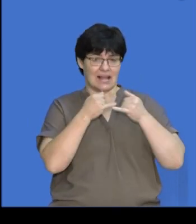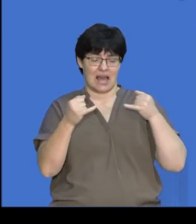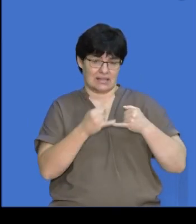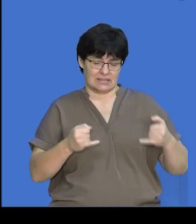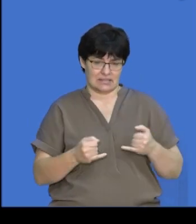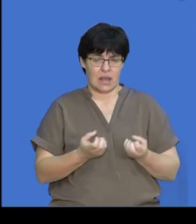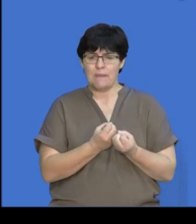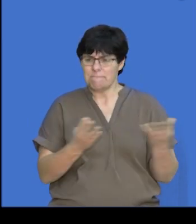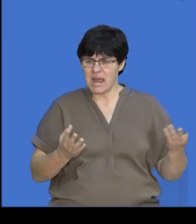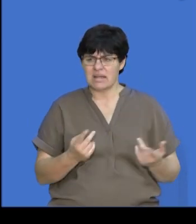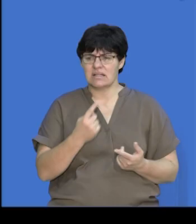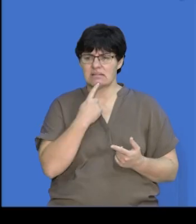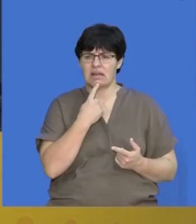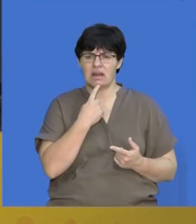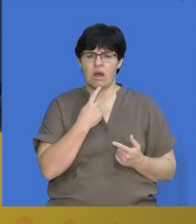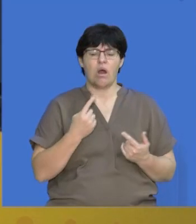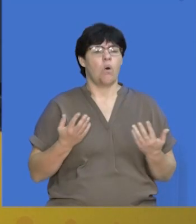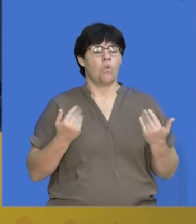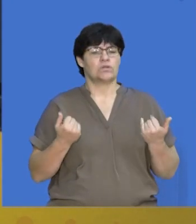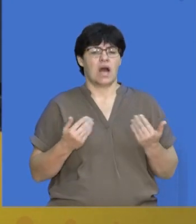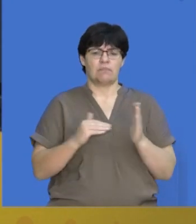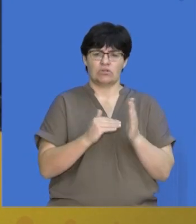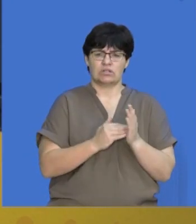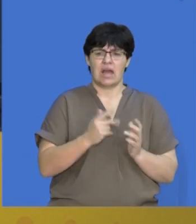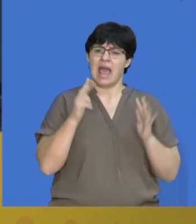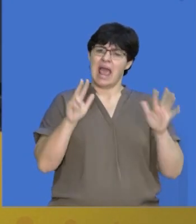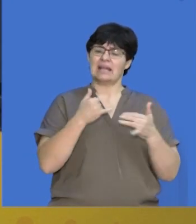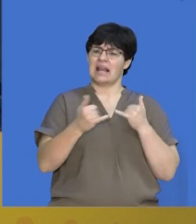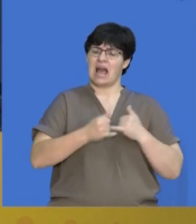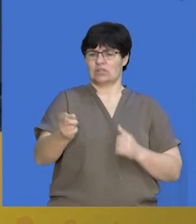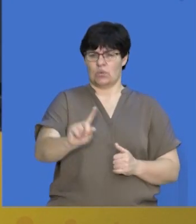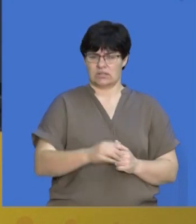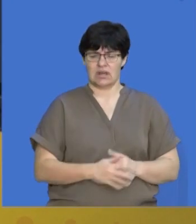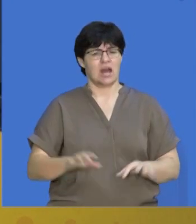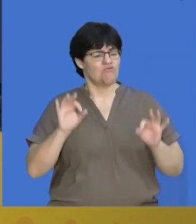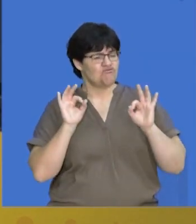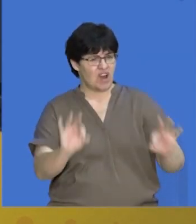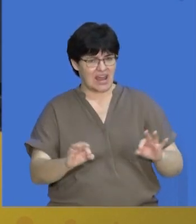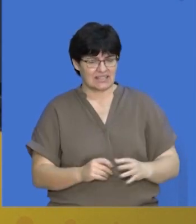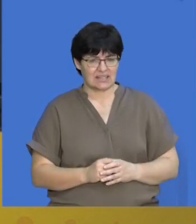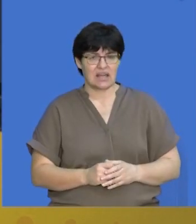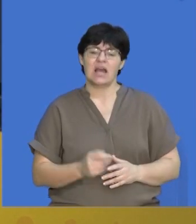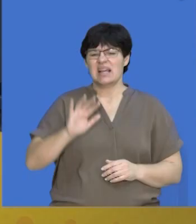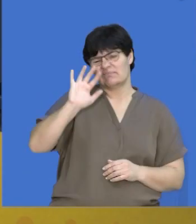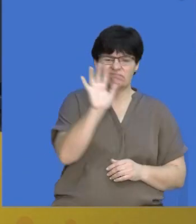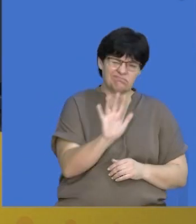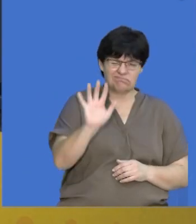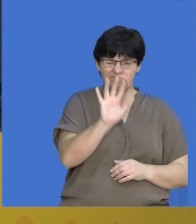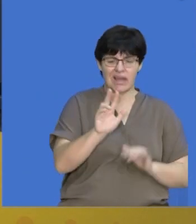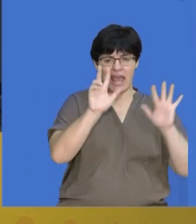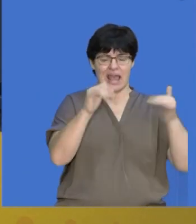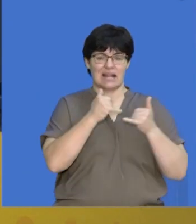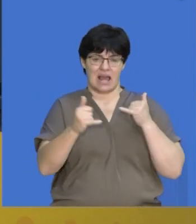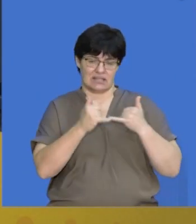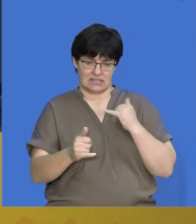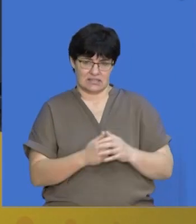you have been asking Woza Matrics, what is it about the 8 lines? Correct, guys, it's approximately 8 lines.